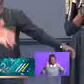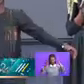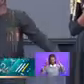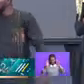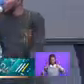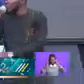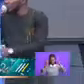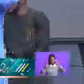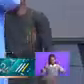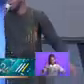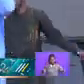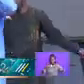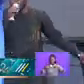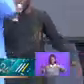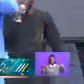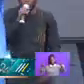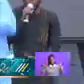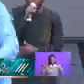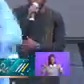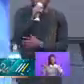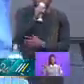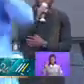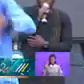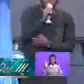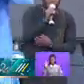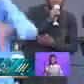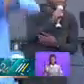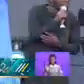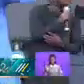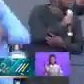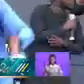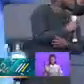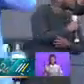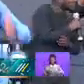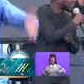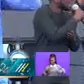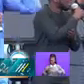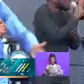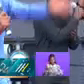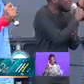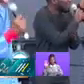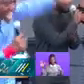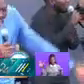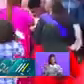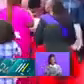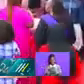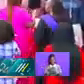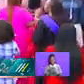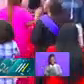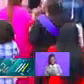fruitfulness with declare my Fe and ground of